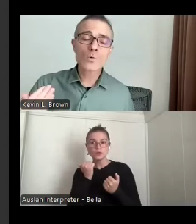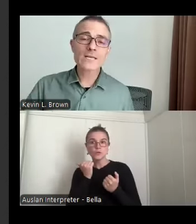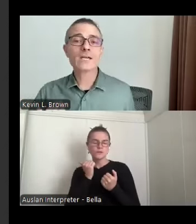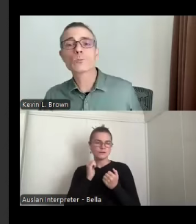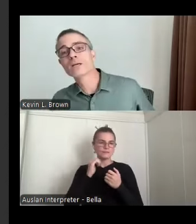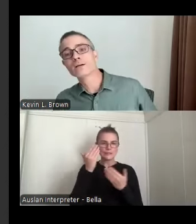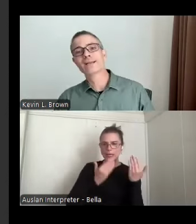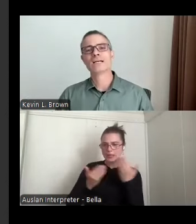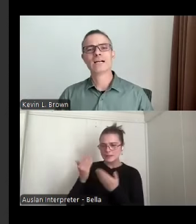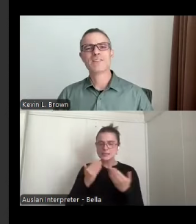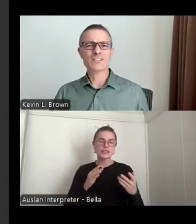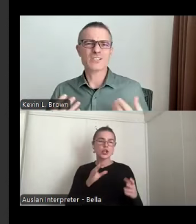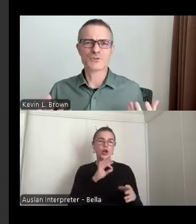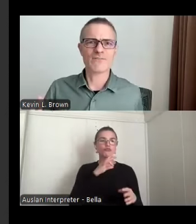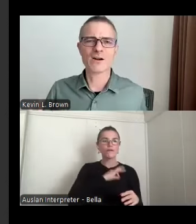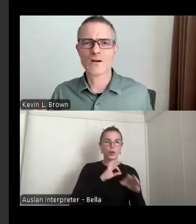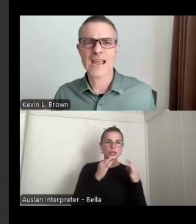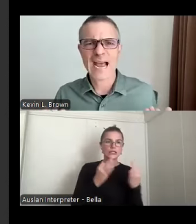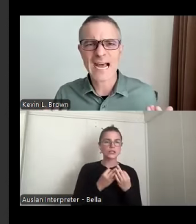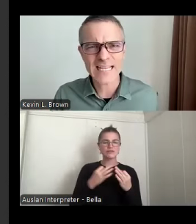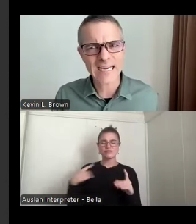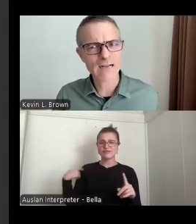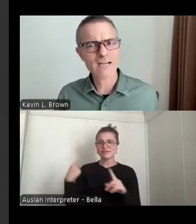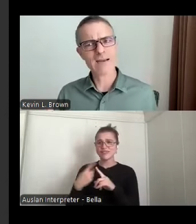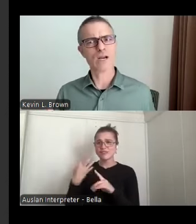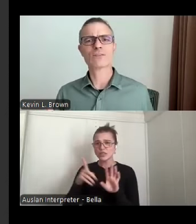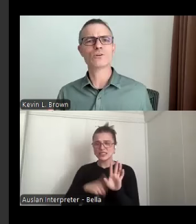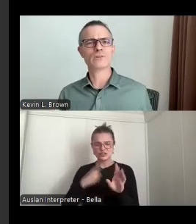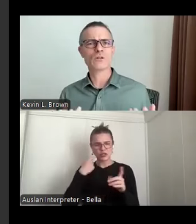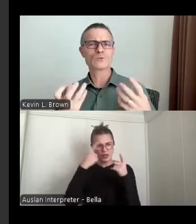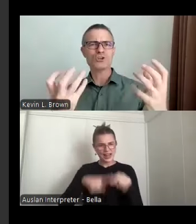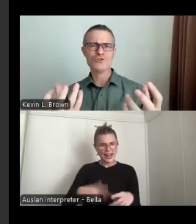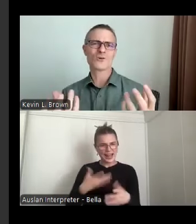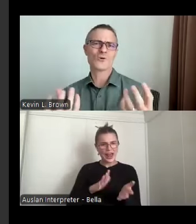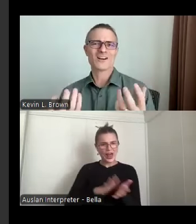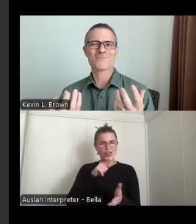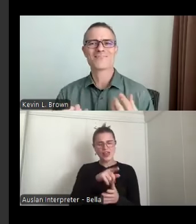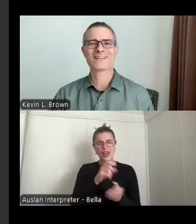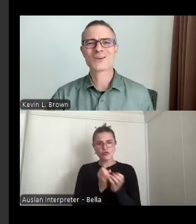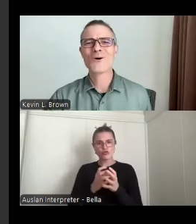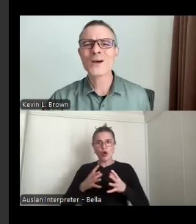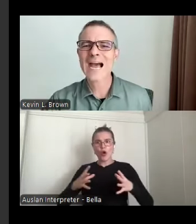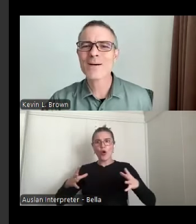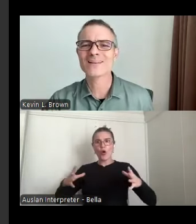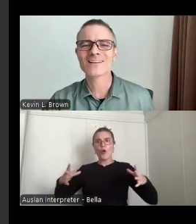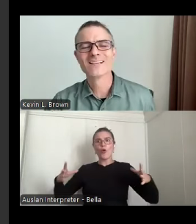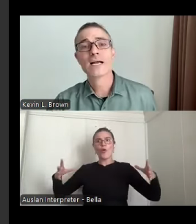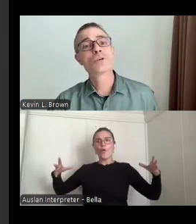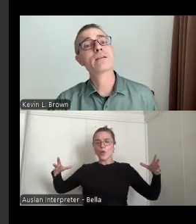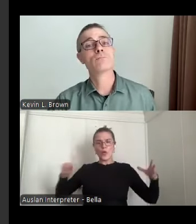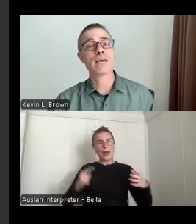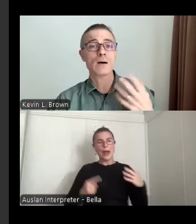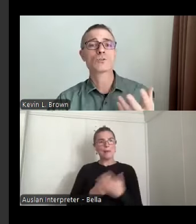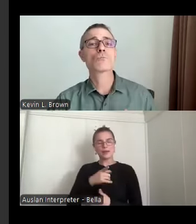a 40-year period, and they actually tried to figure out, okay, how did they break through? These were unicorn nonprofits. What happened?